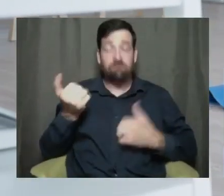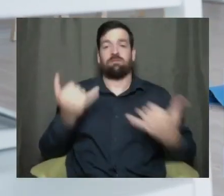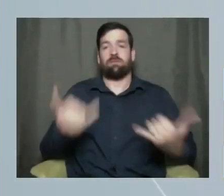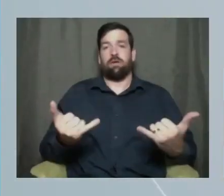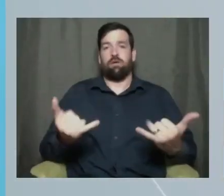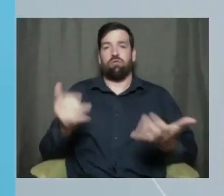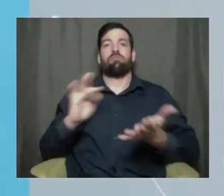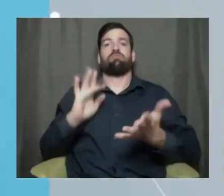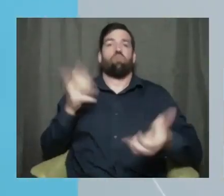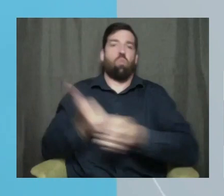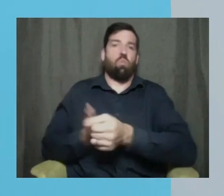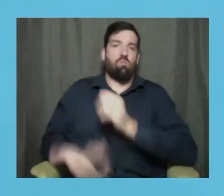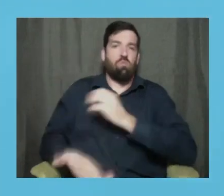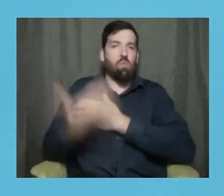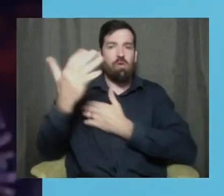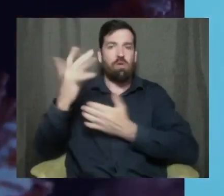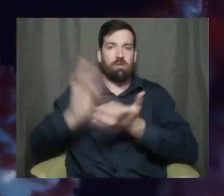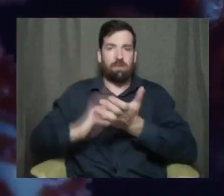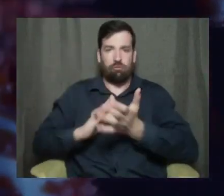Update.